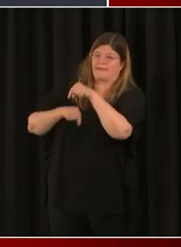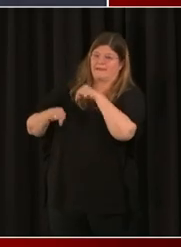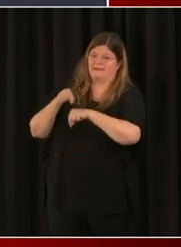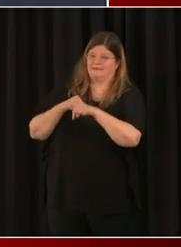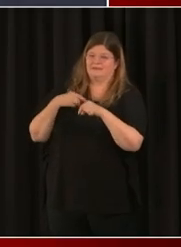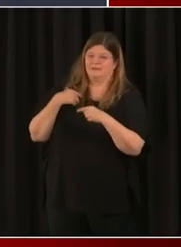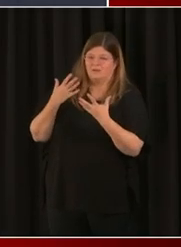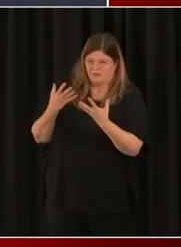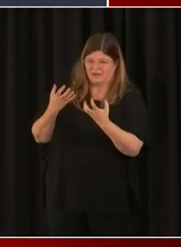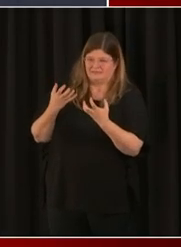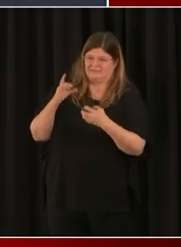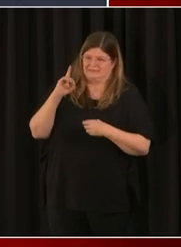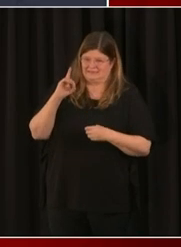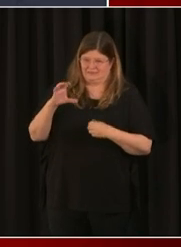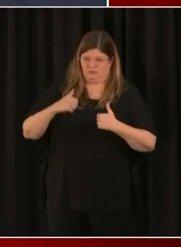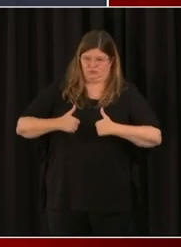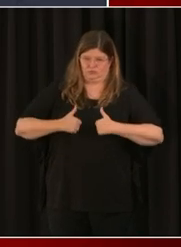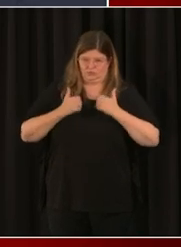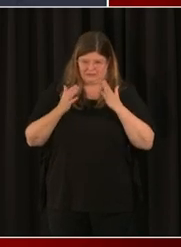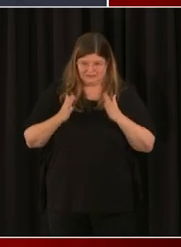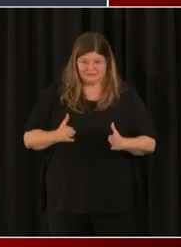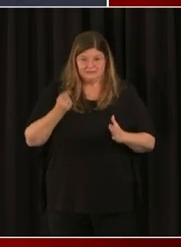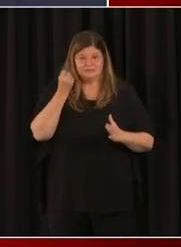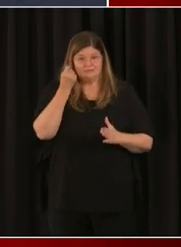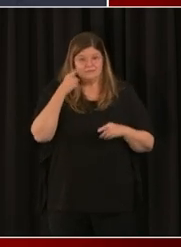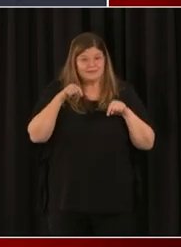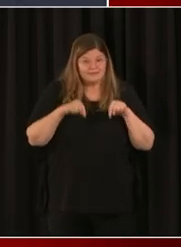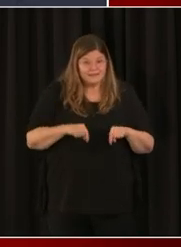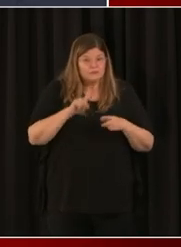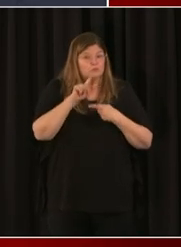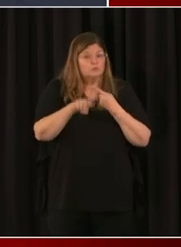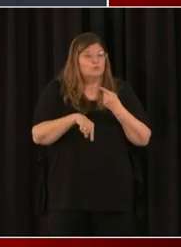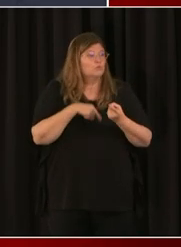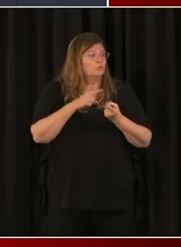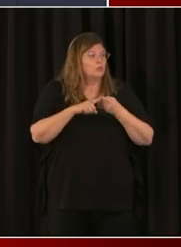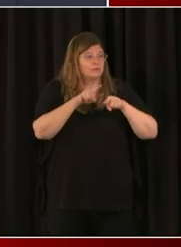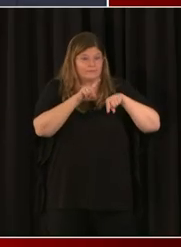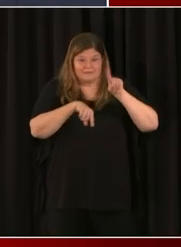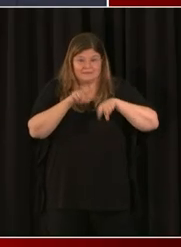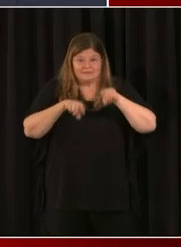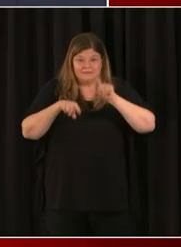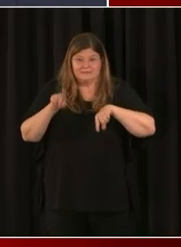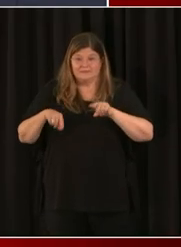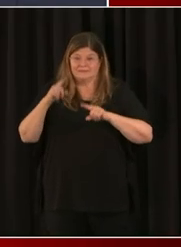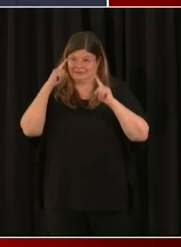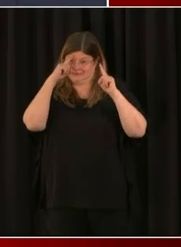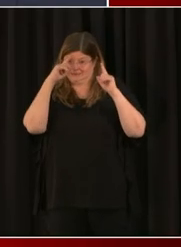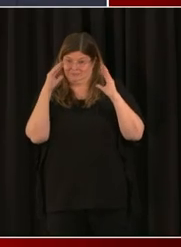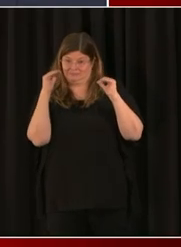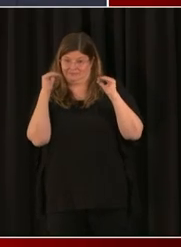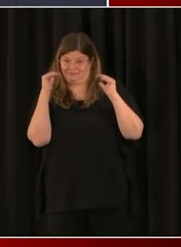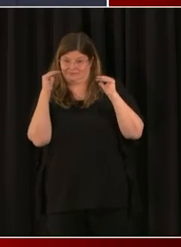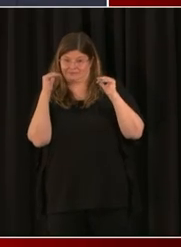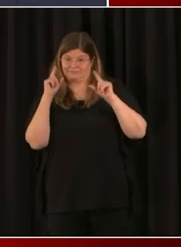want DC. So when should the various categories expect to go